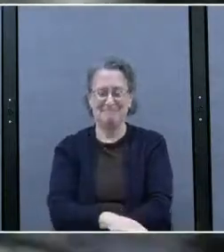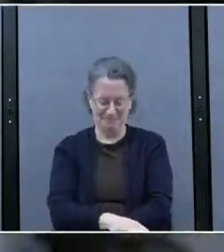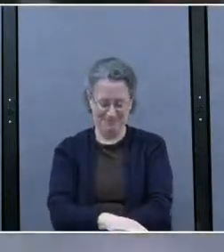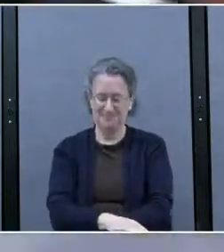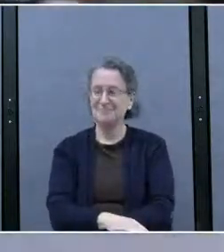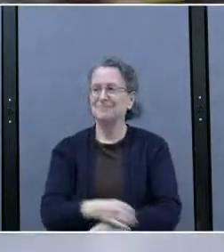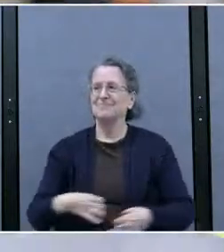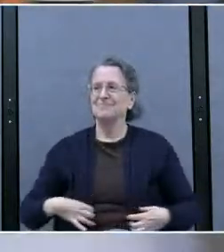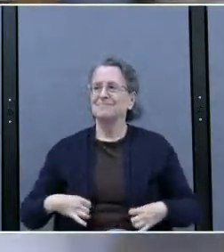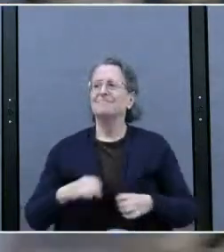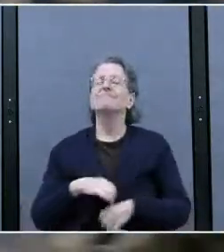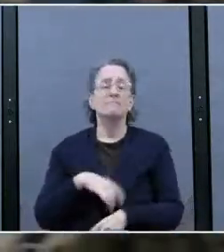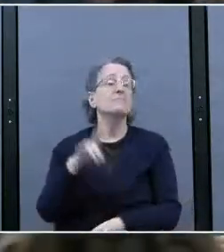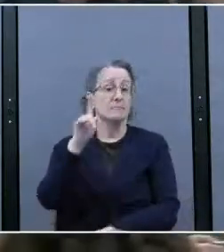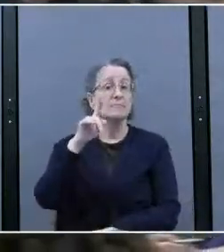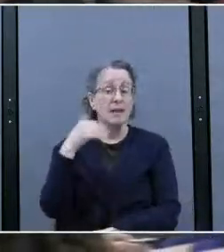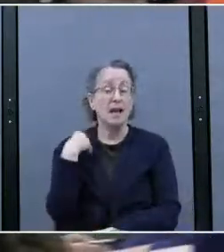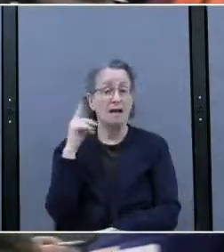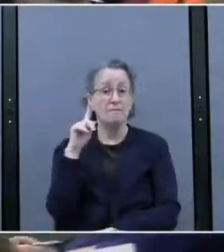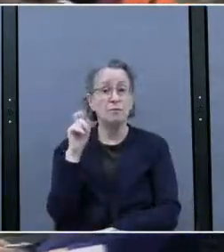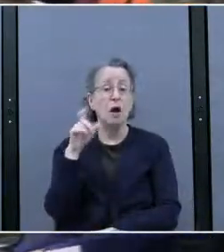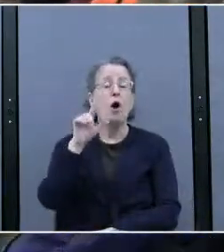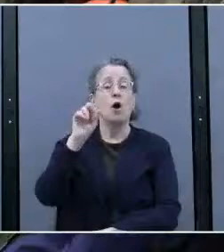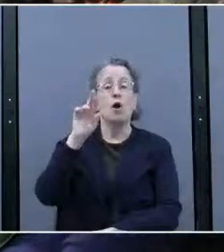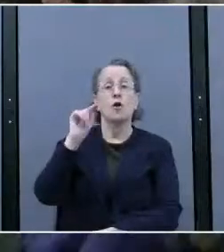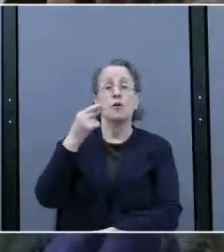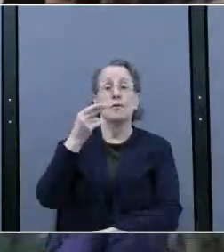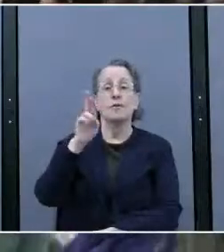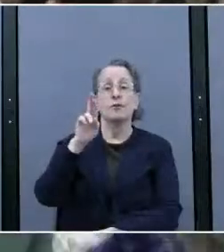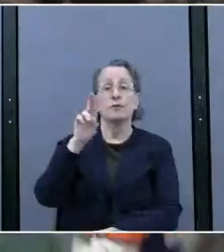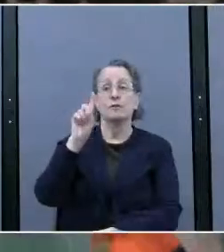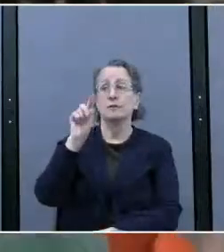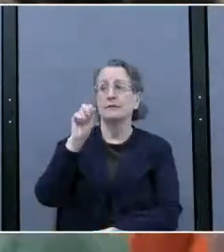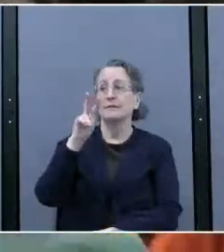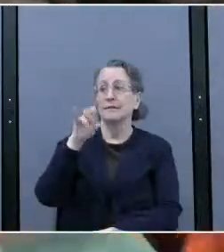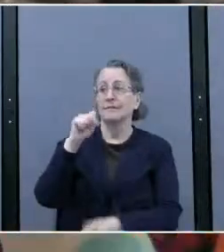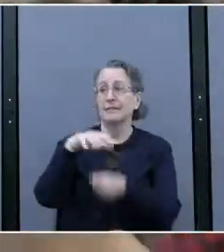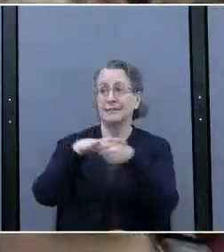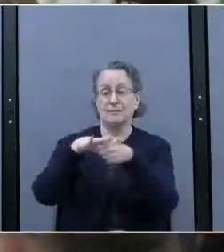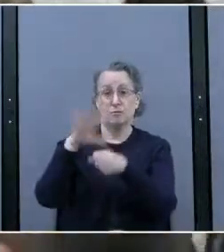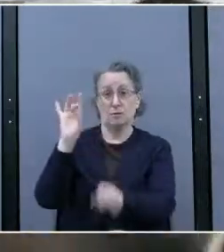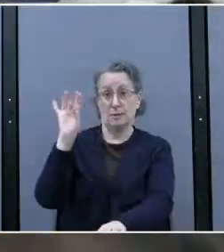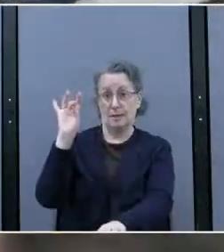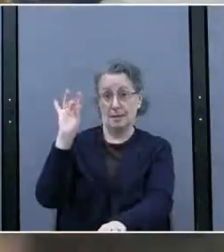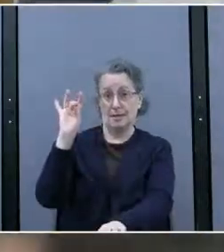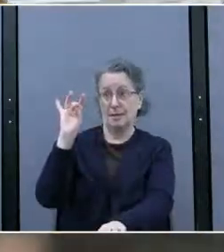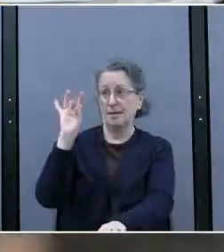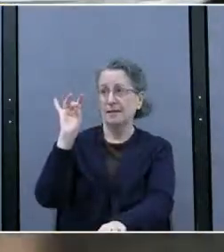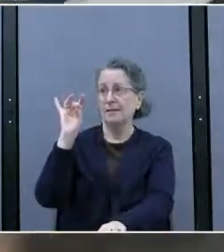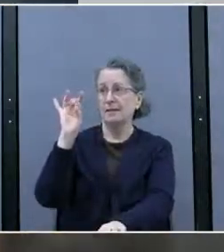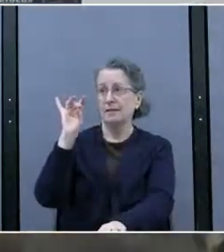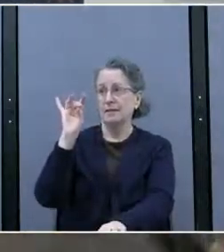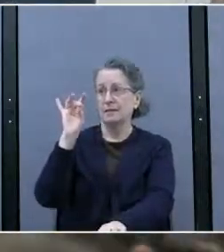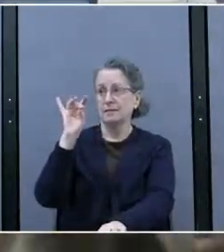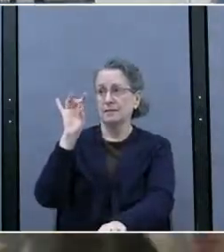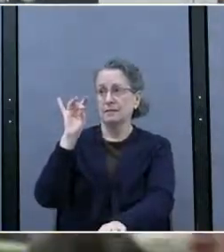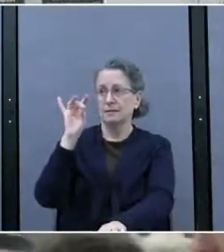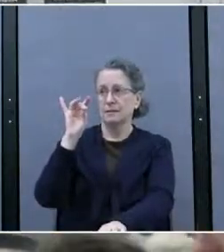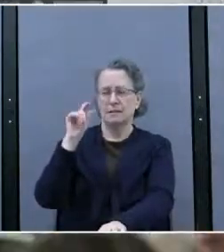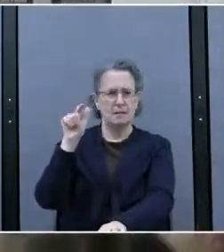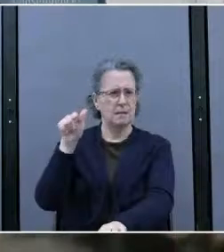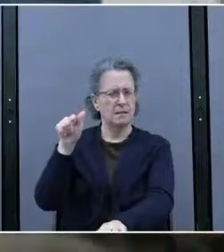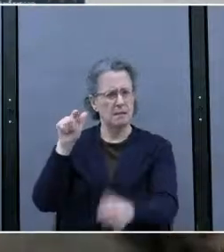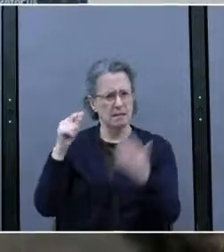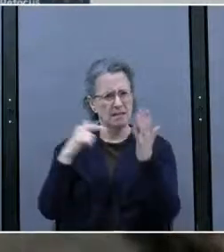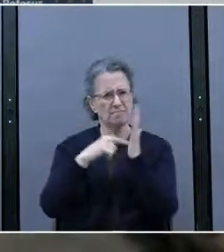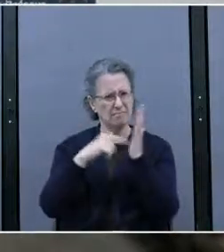I do have a question about this, Arthur Davis, District 8. There's a map in the page 19.